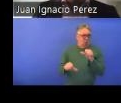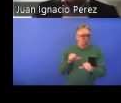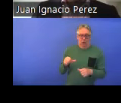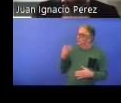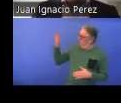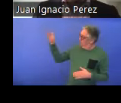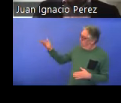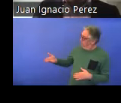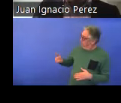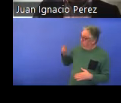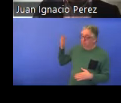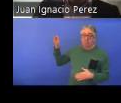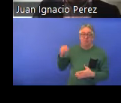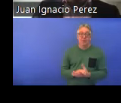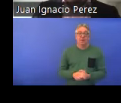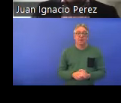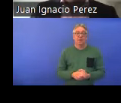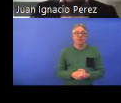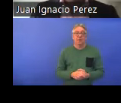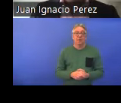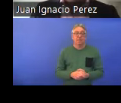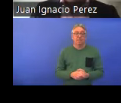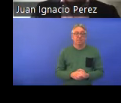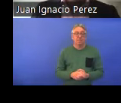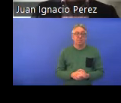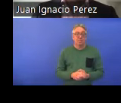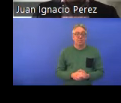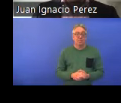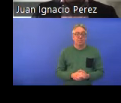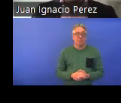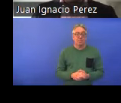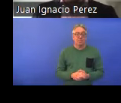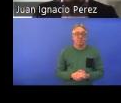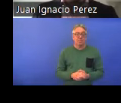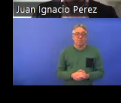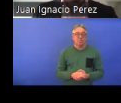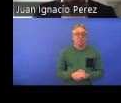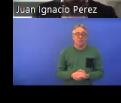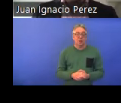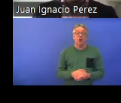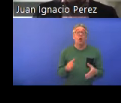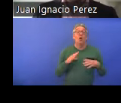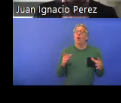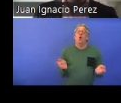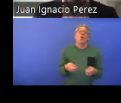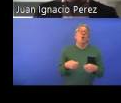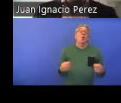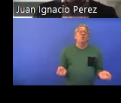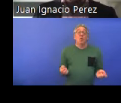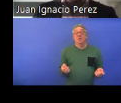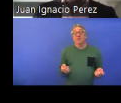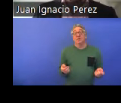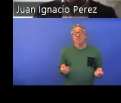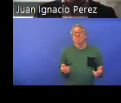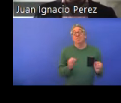Needless to say as well that there are also opportunities to meet face-to-face in private